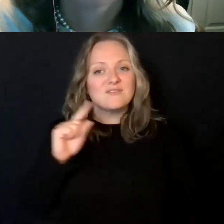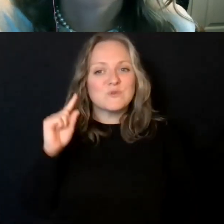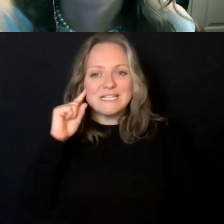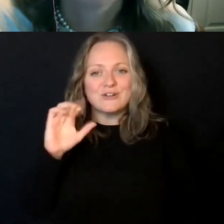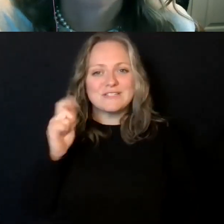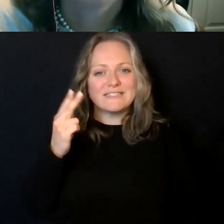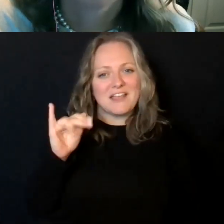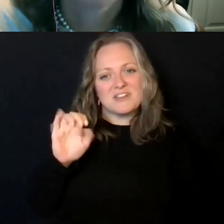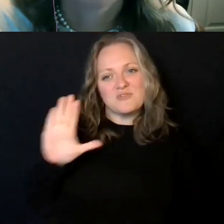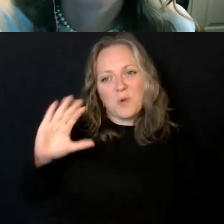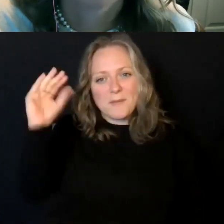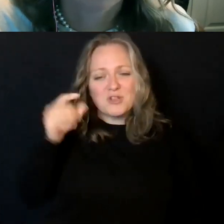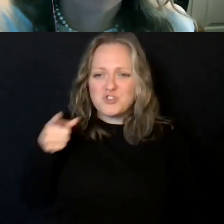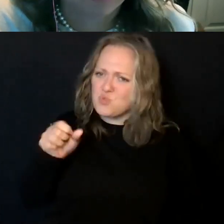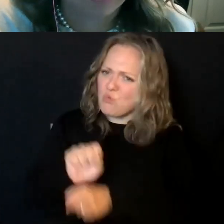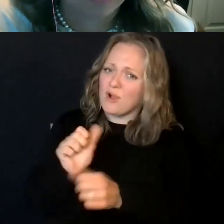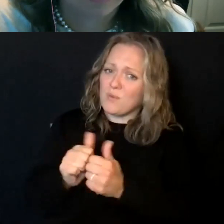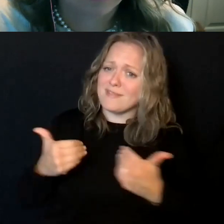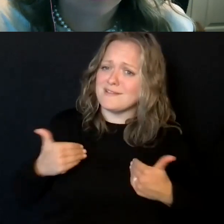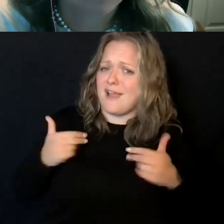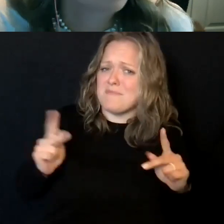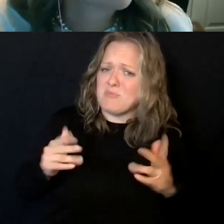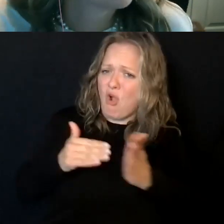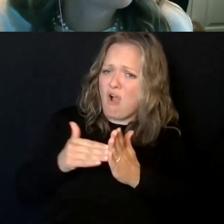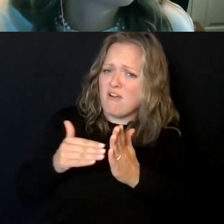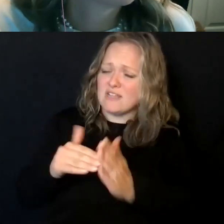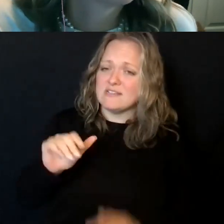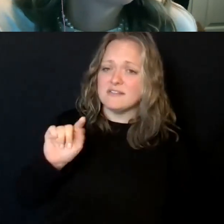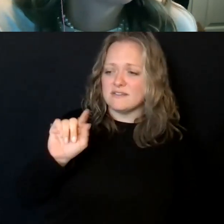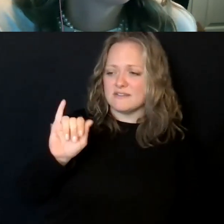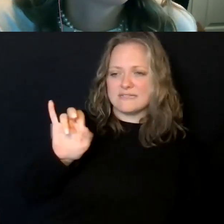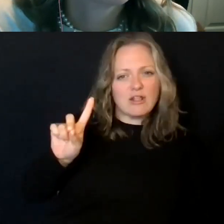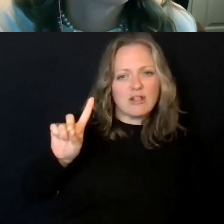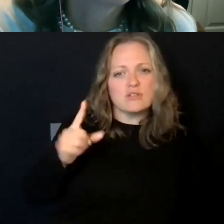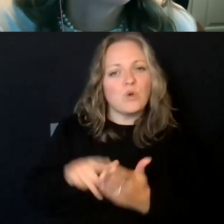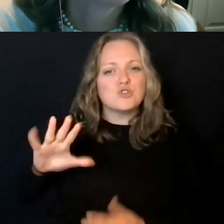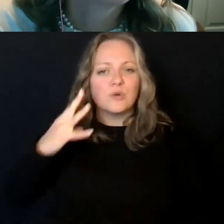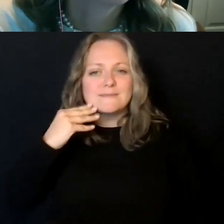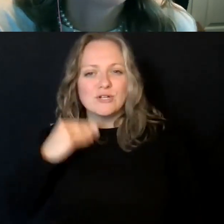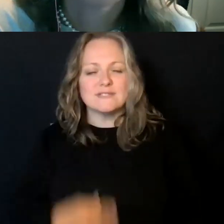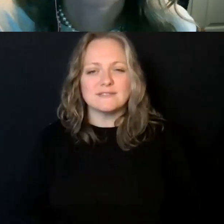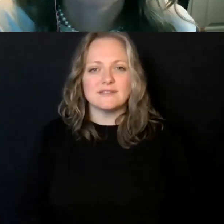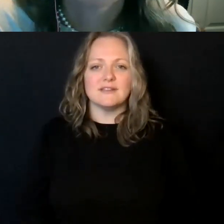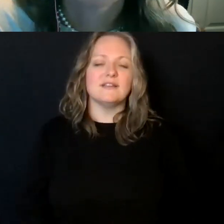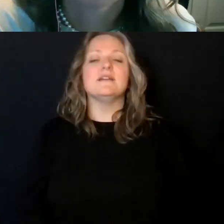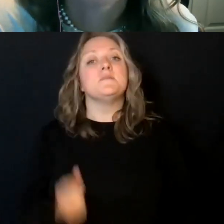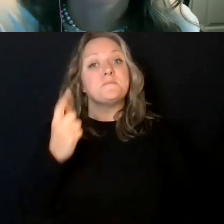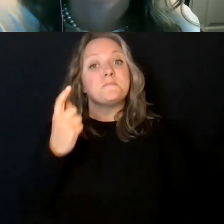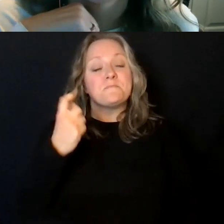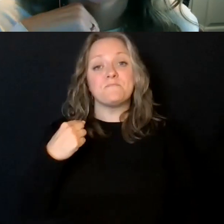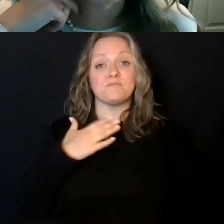know you work with youth at Tailored. So yeah, so we work with 16